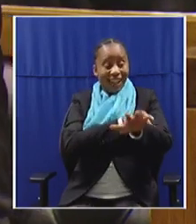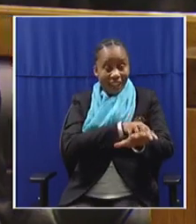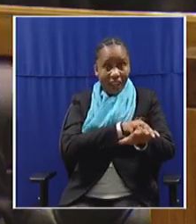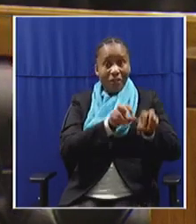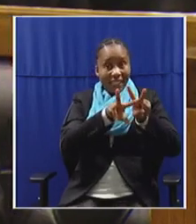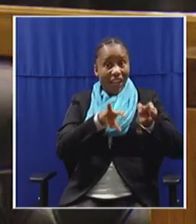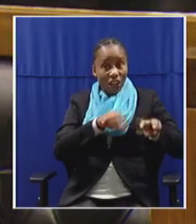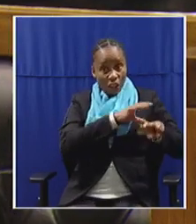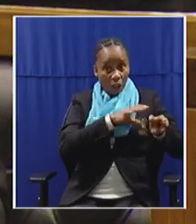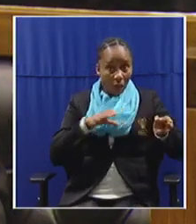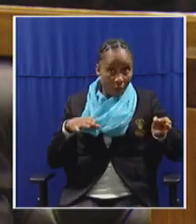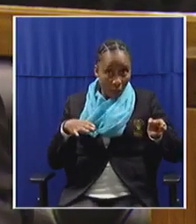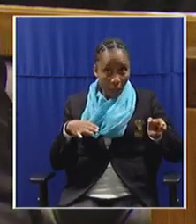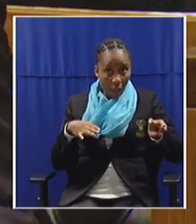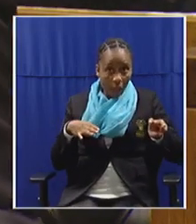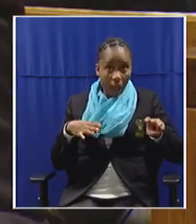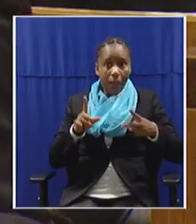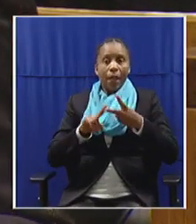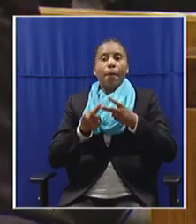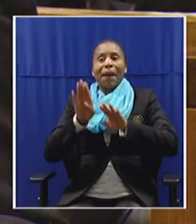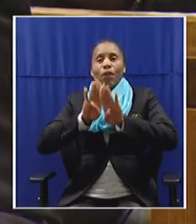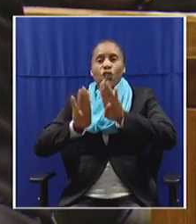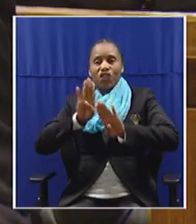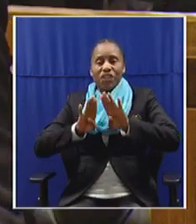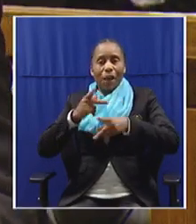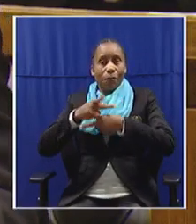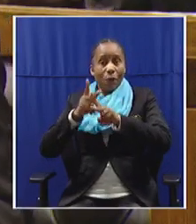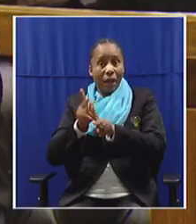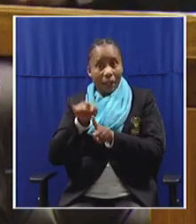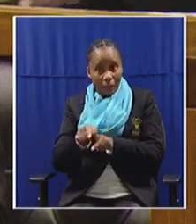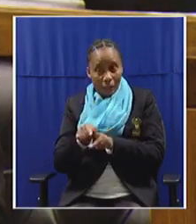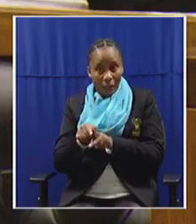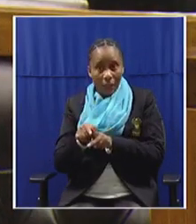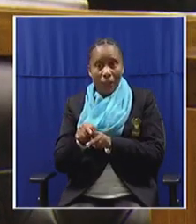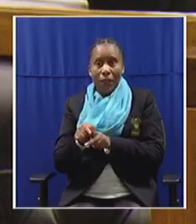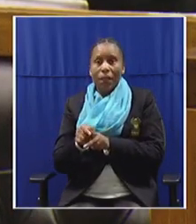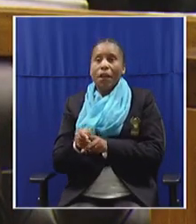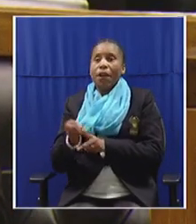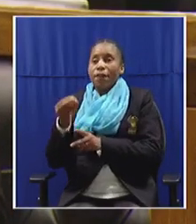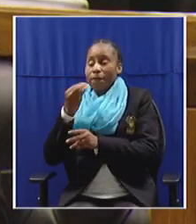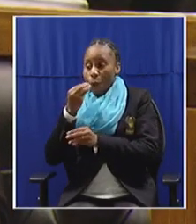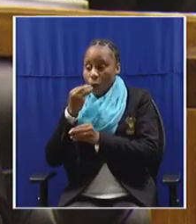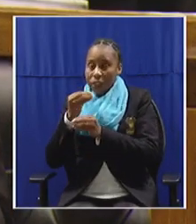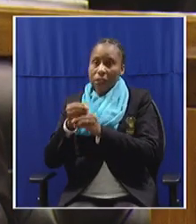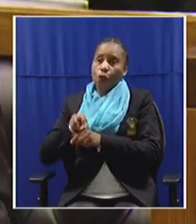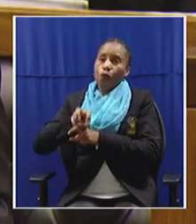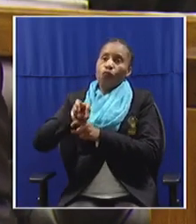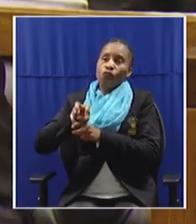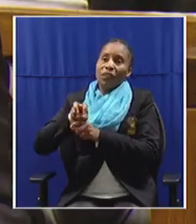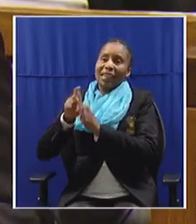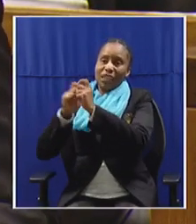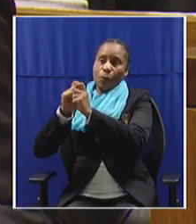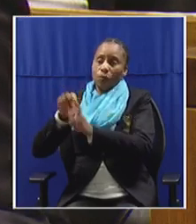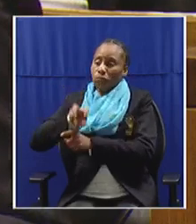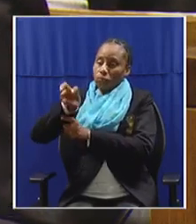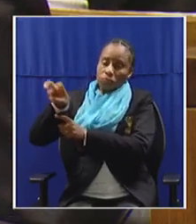the on-export biological products, and the Perishable Product Export Control Board,